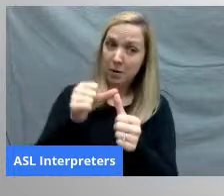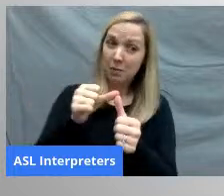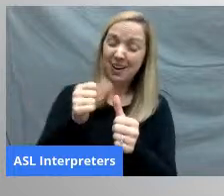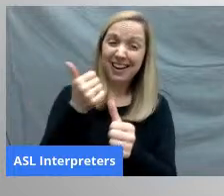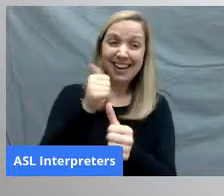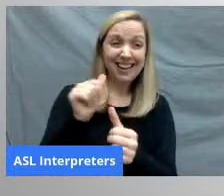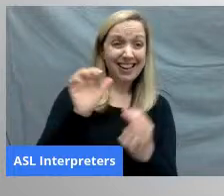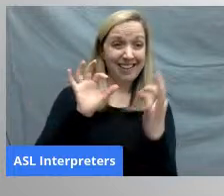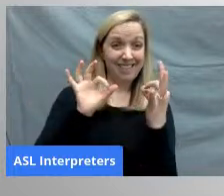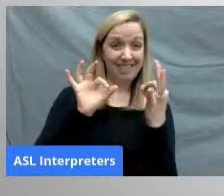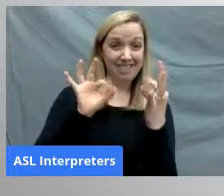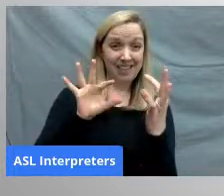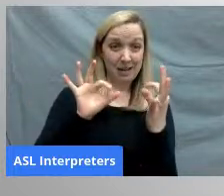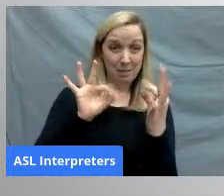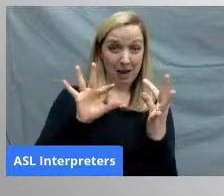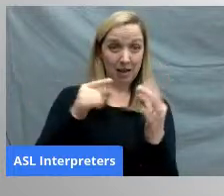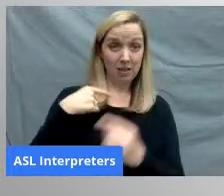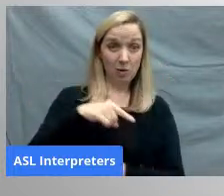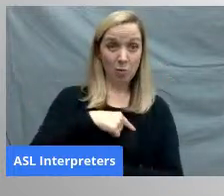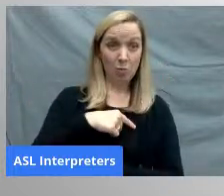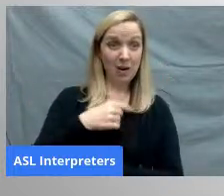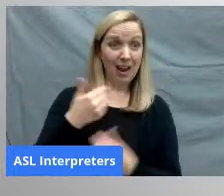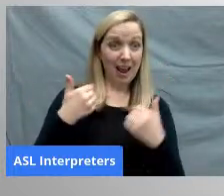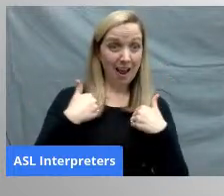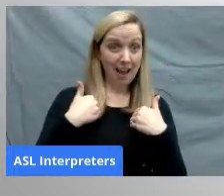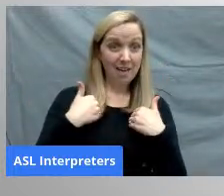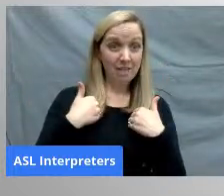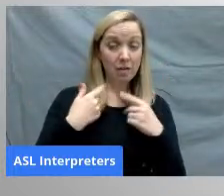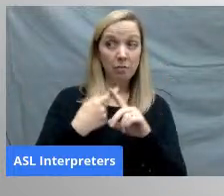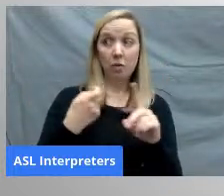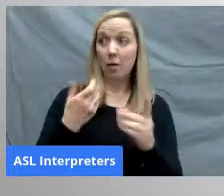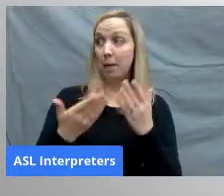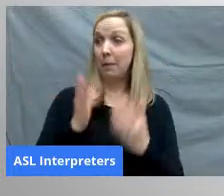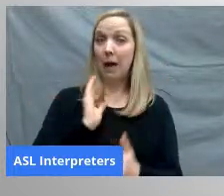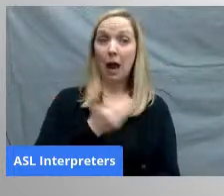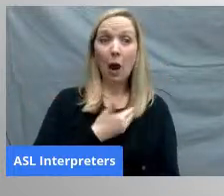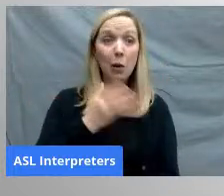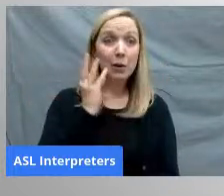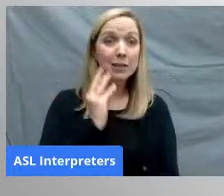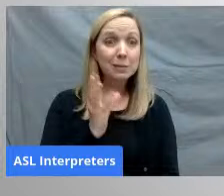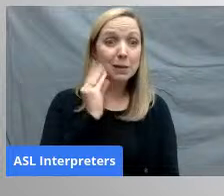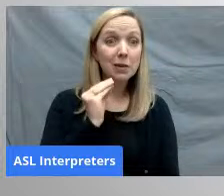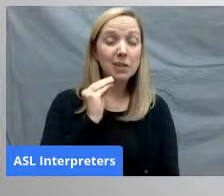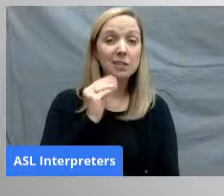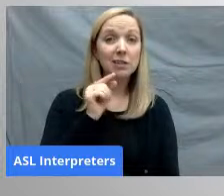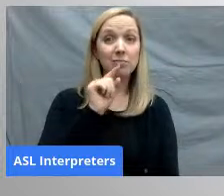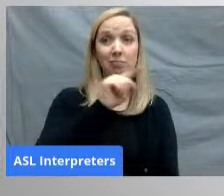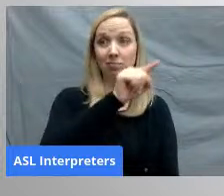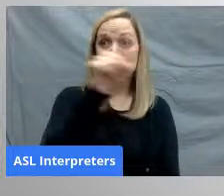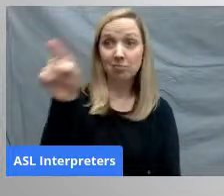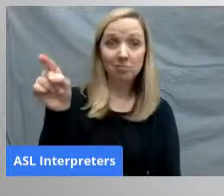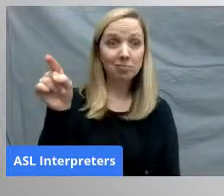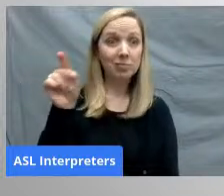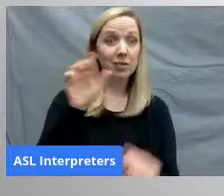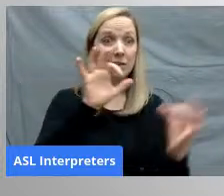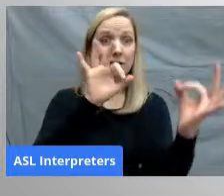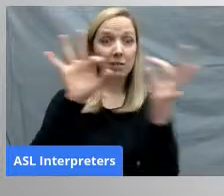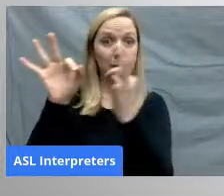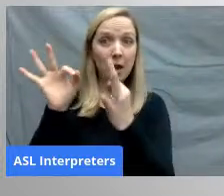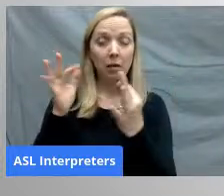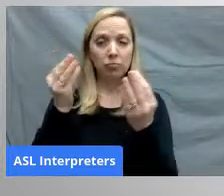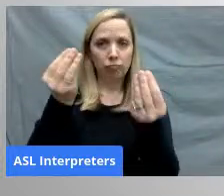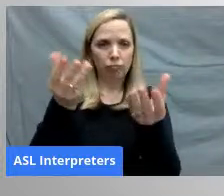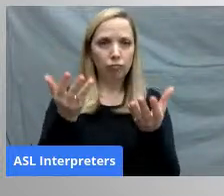have, even of our experiences, but the constant feedback that we receive, sharing that with Dr. Thomas and